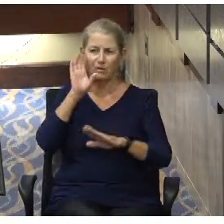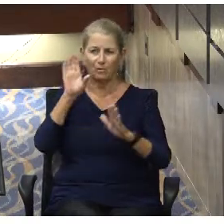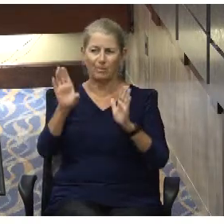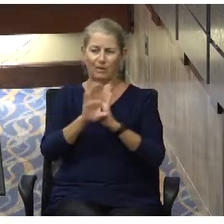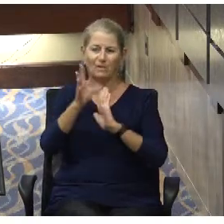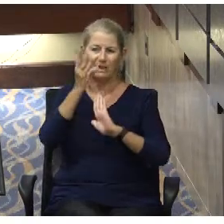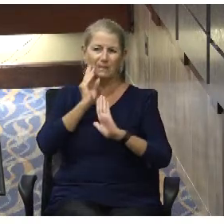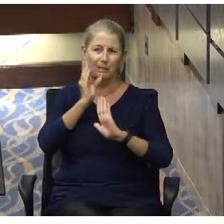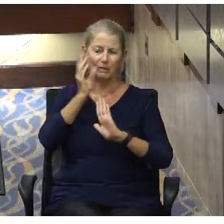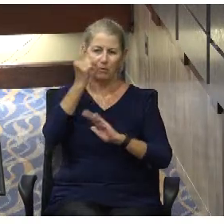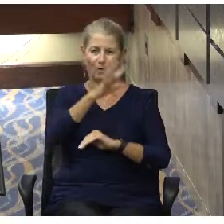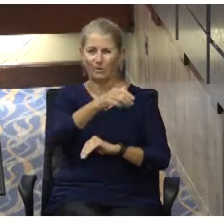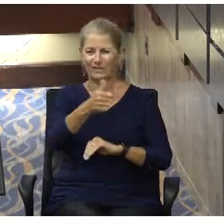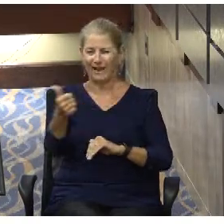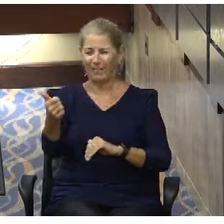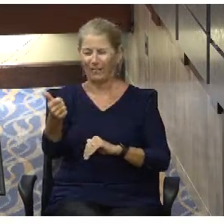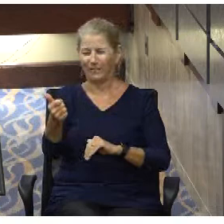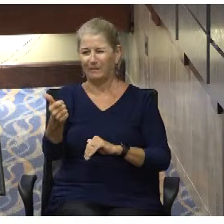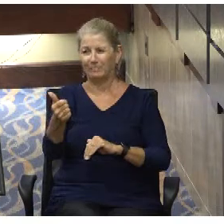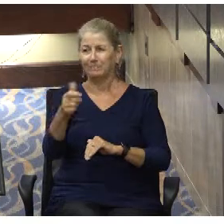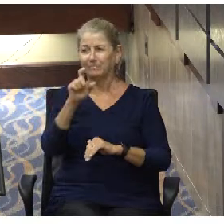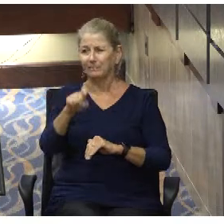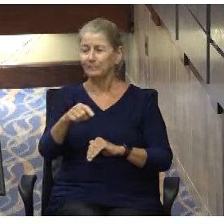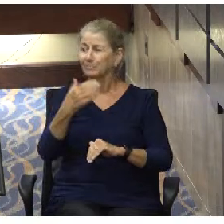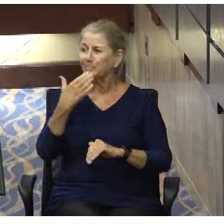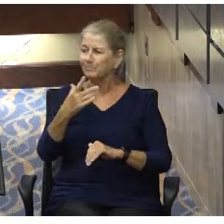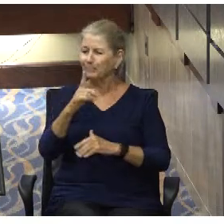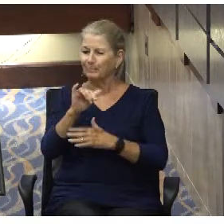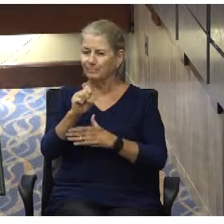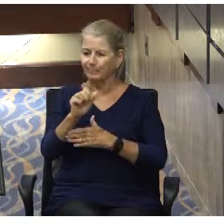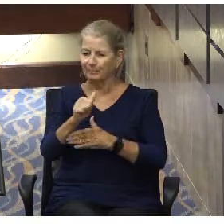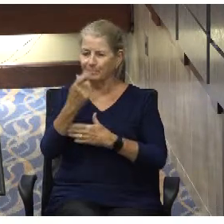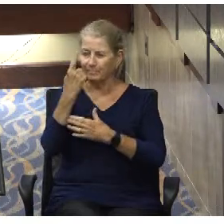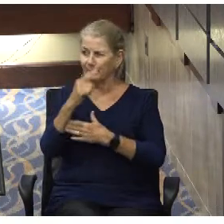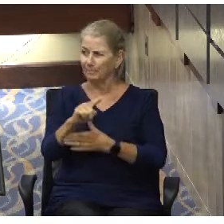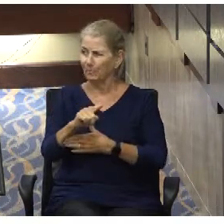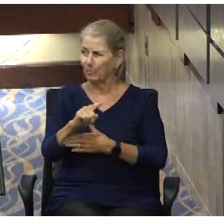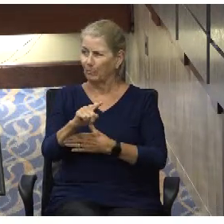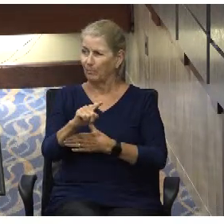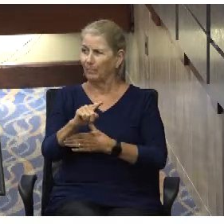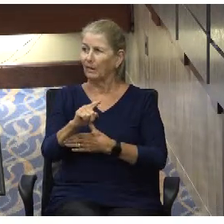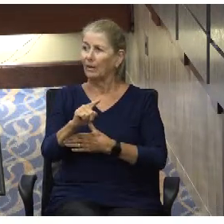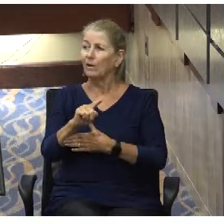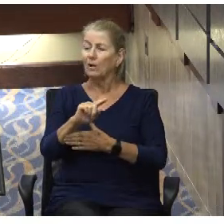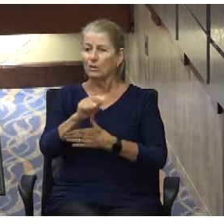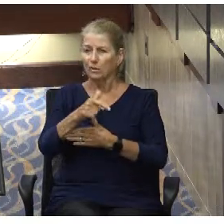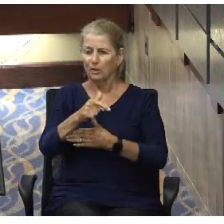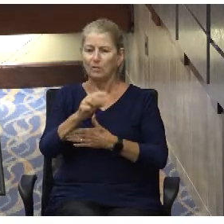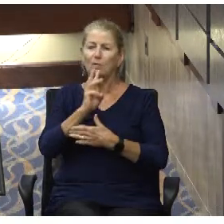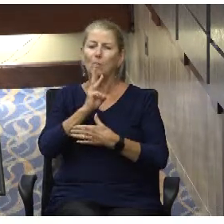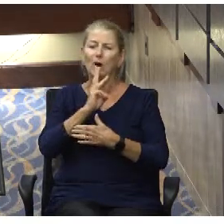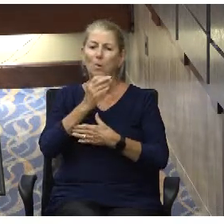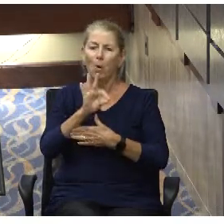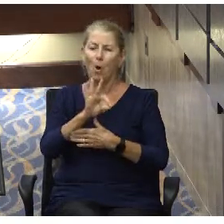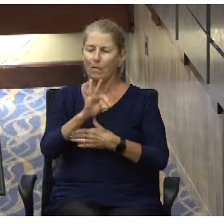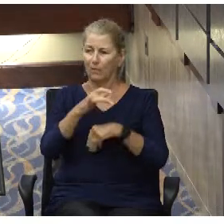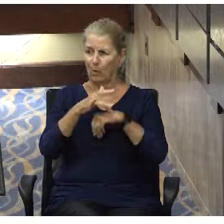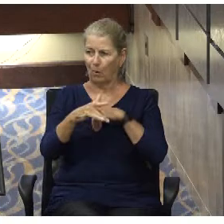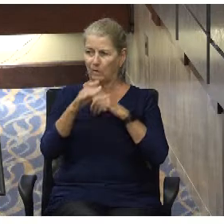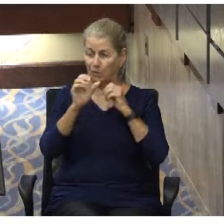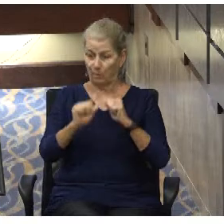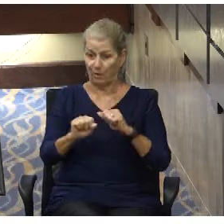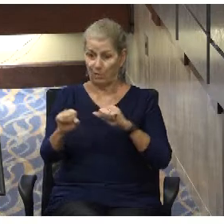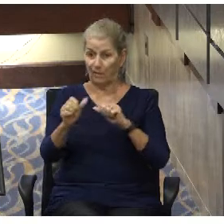yes. Thank you. Yeah, and I have to thank Lisa for closing the water office early so we could get all that paving